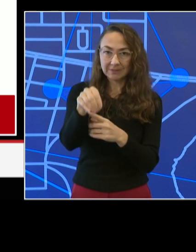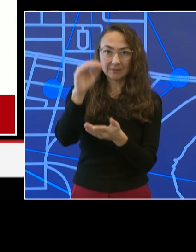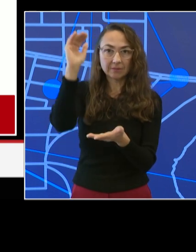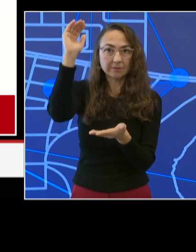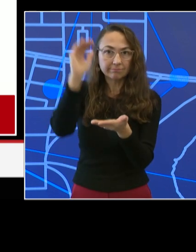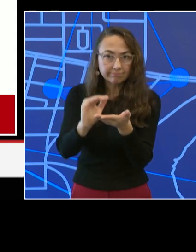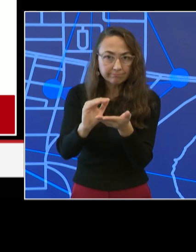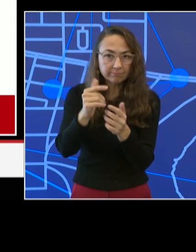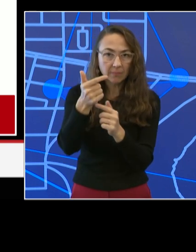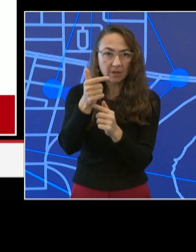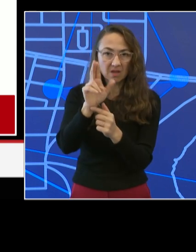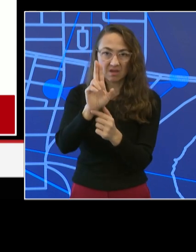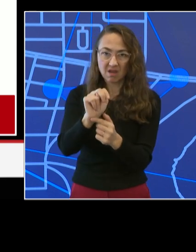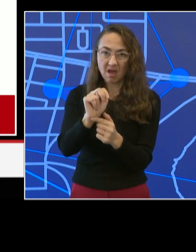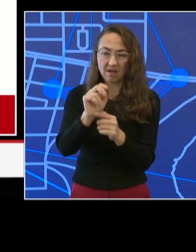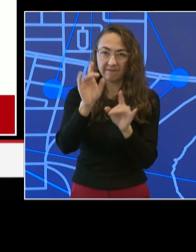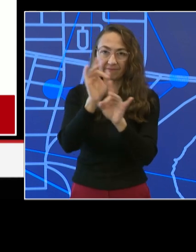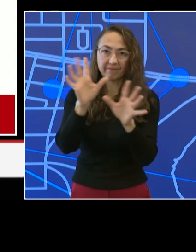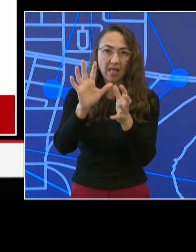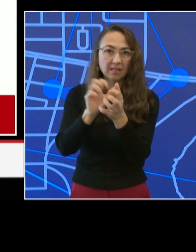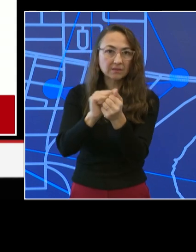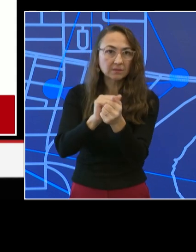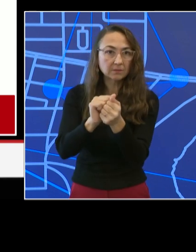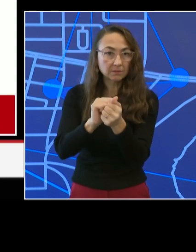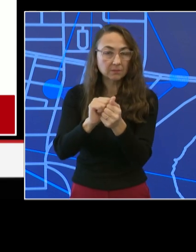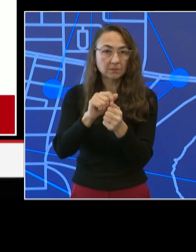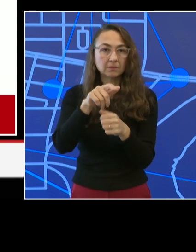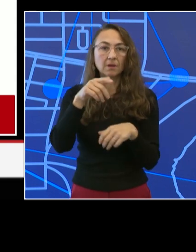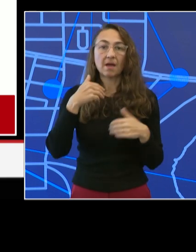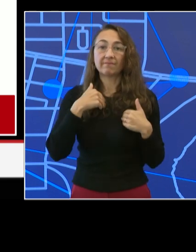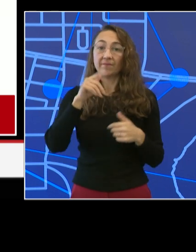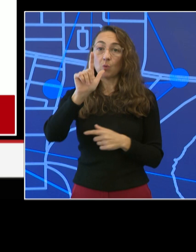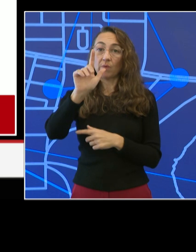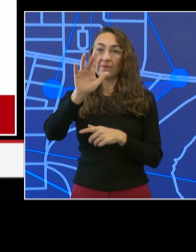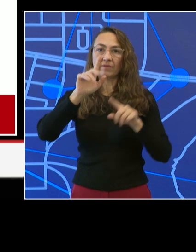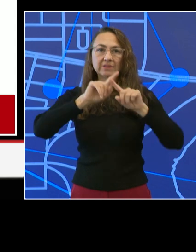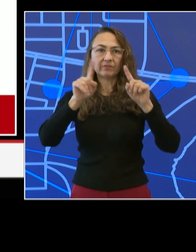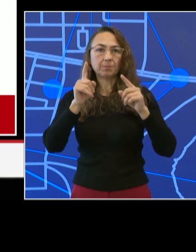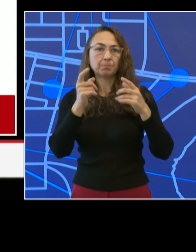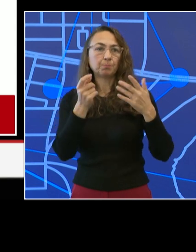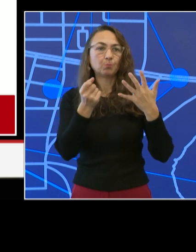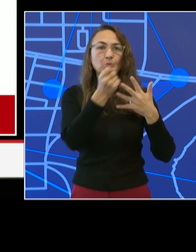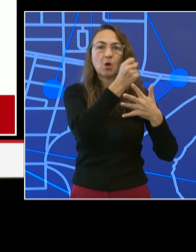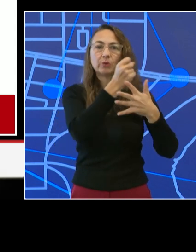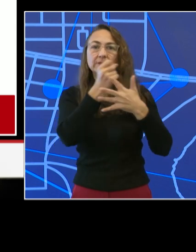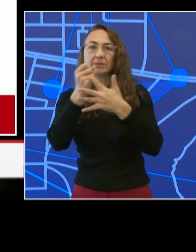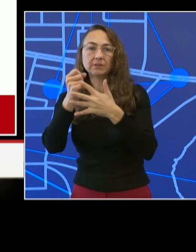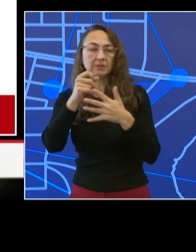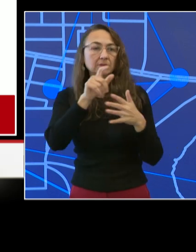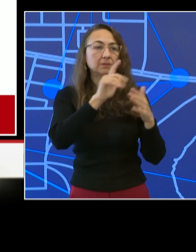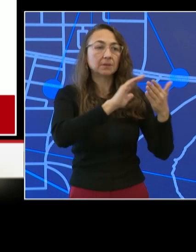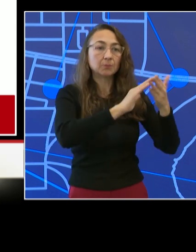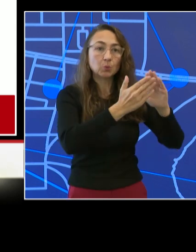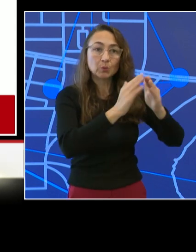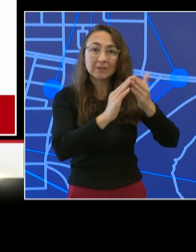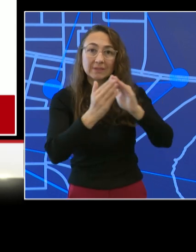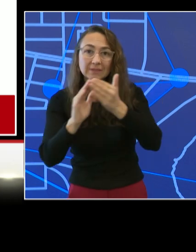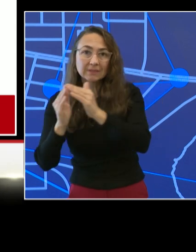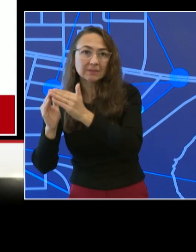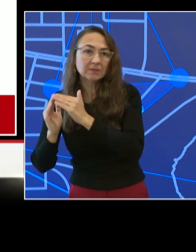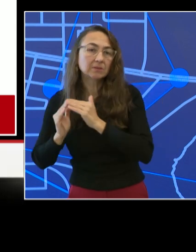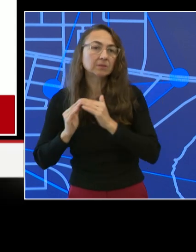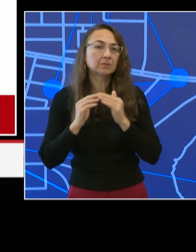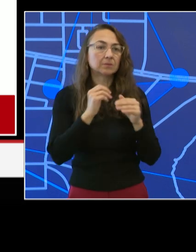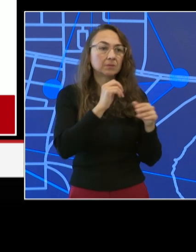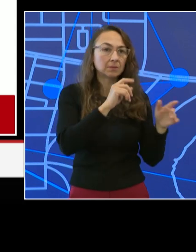communities served by our ones violence interrupters. Their coordination in helping us to address retaliatory violence has helped